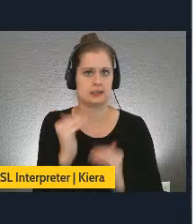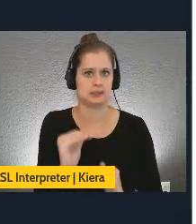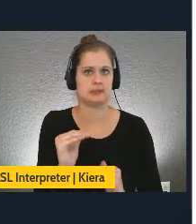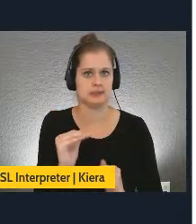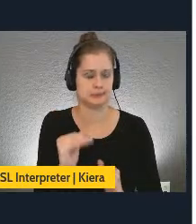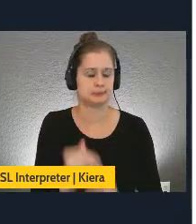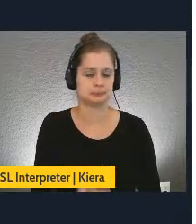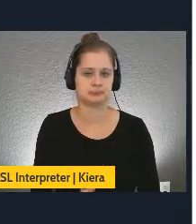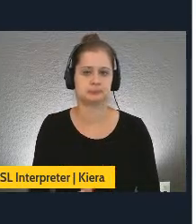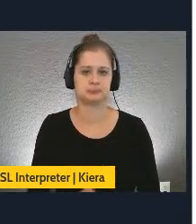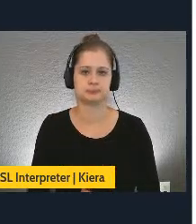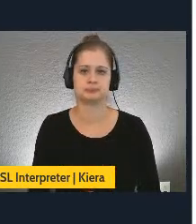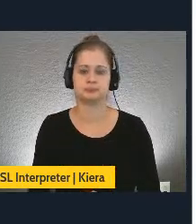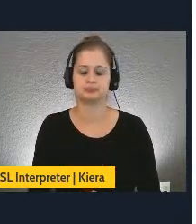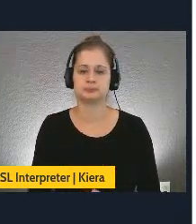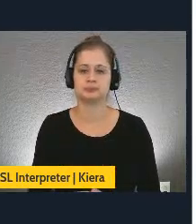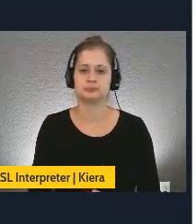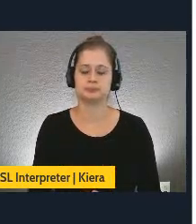regard.